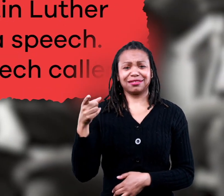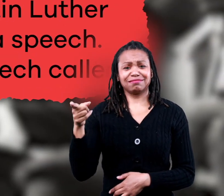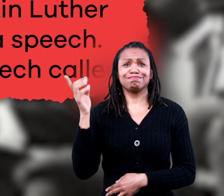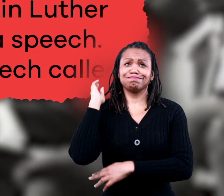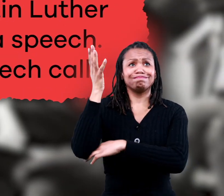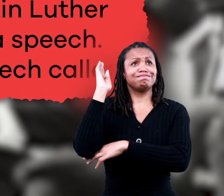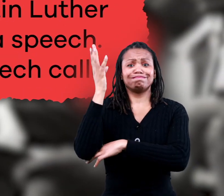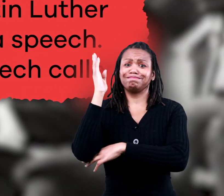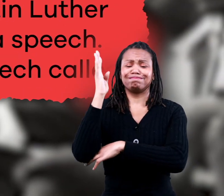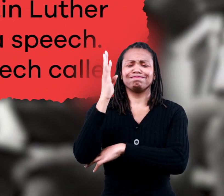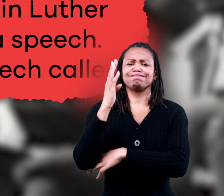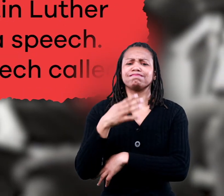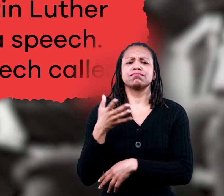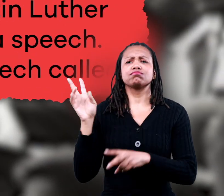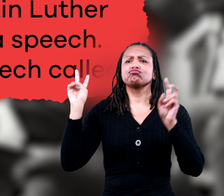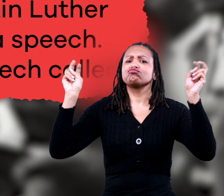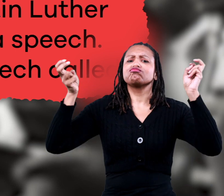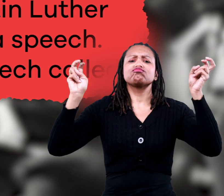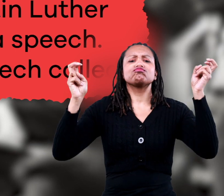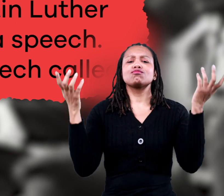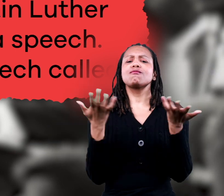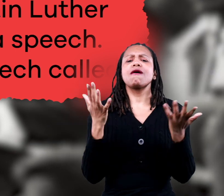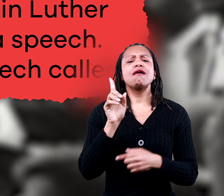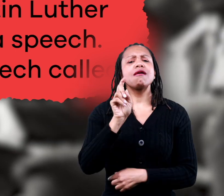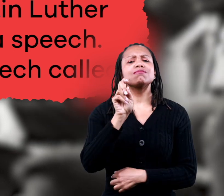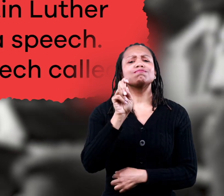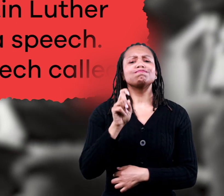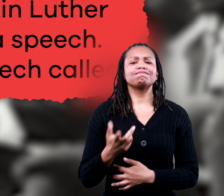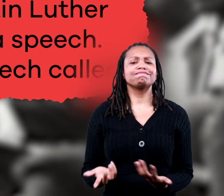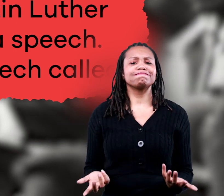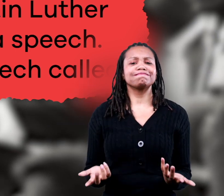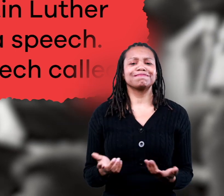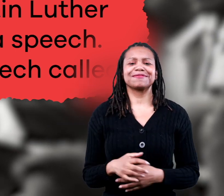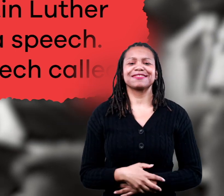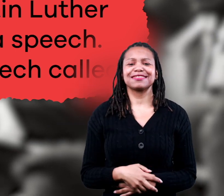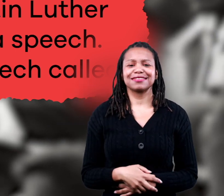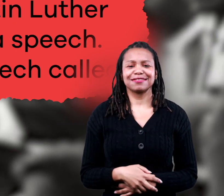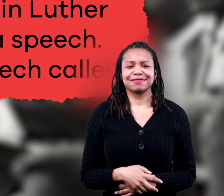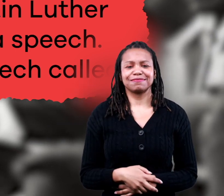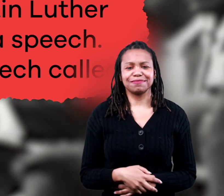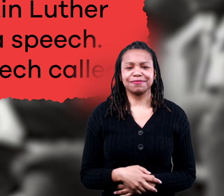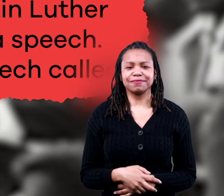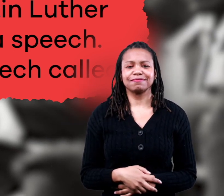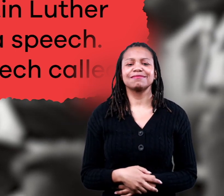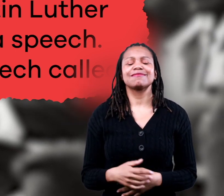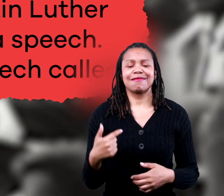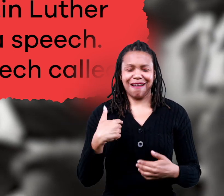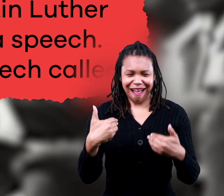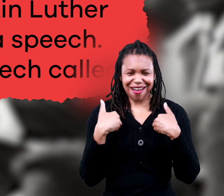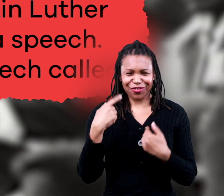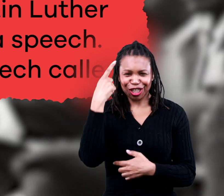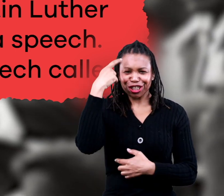1963, Dr. Martin Luther King Jr. gave a speech. What was the speech called?